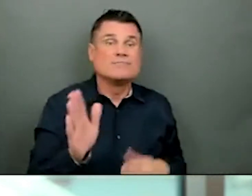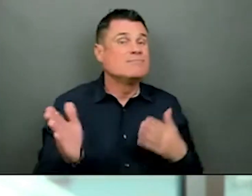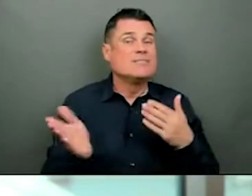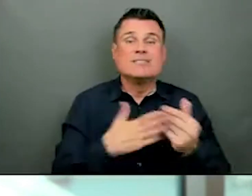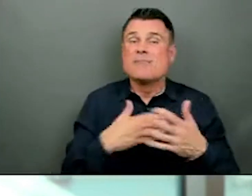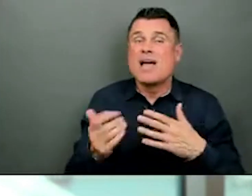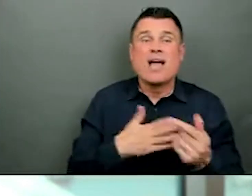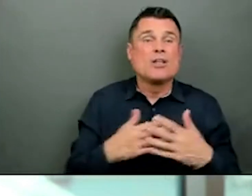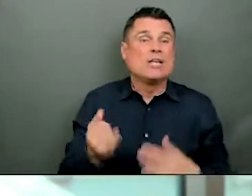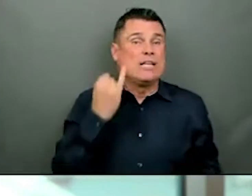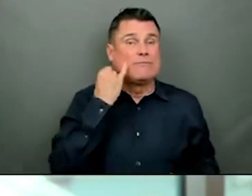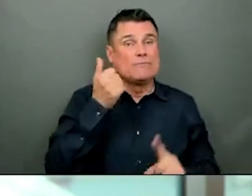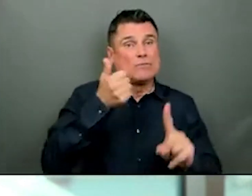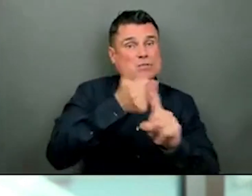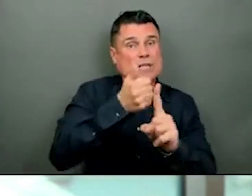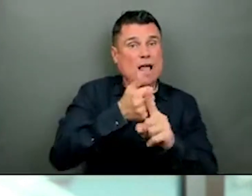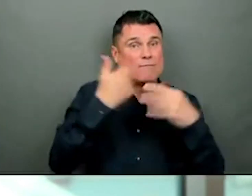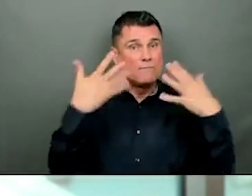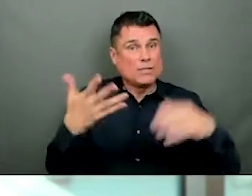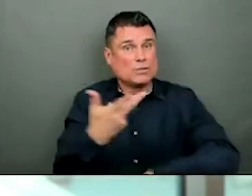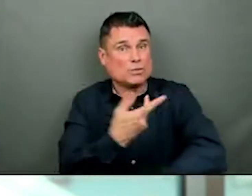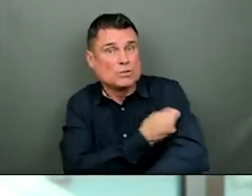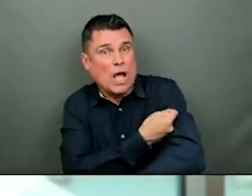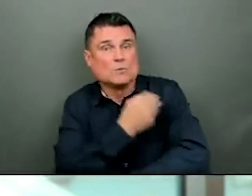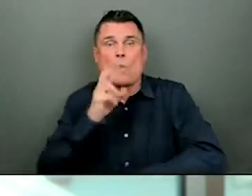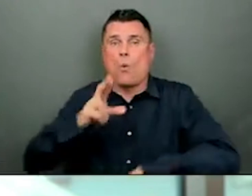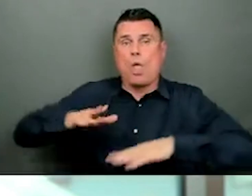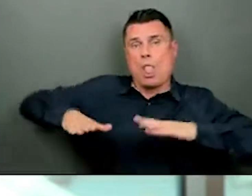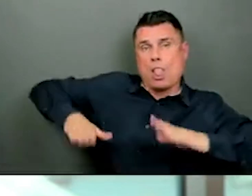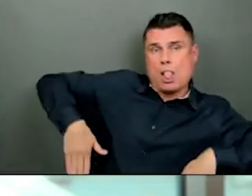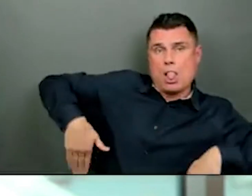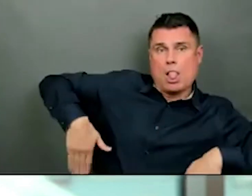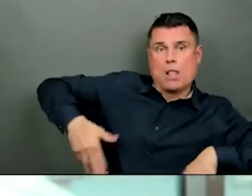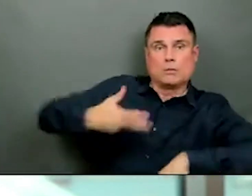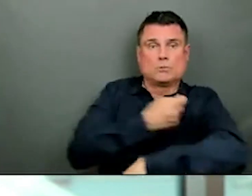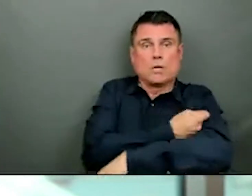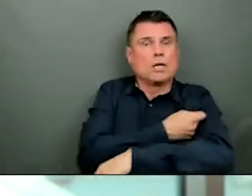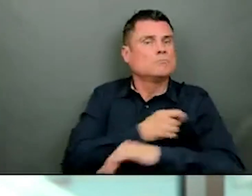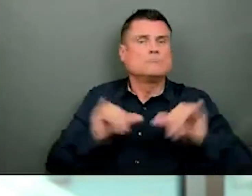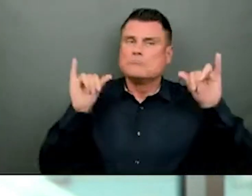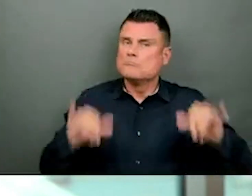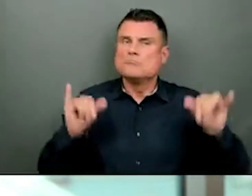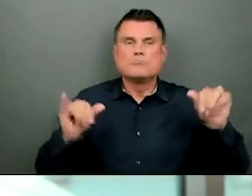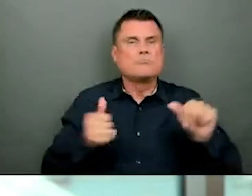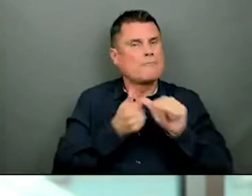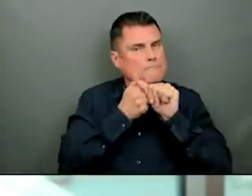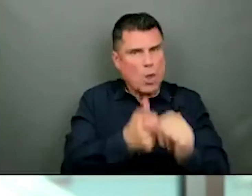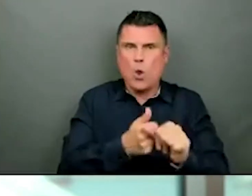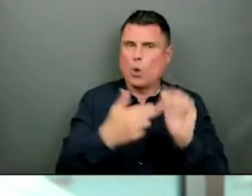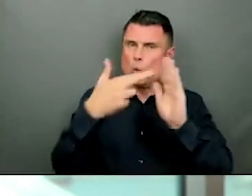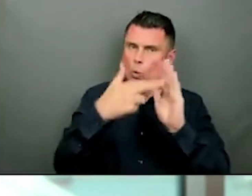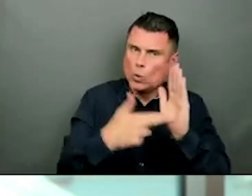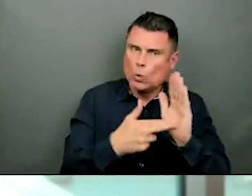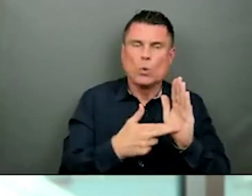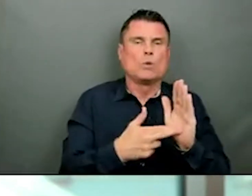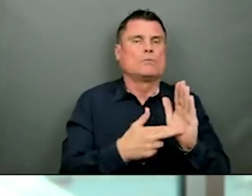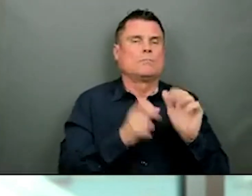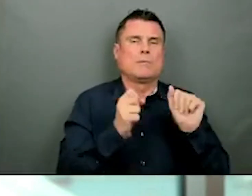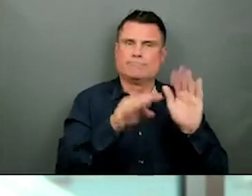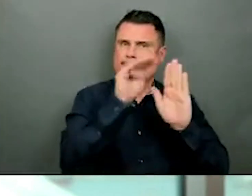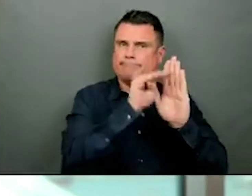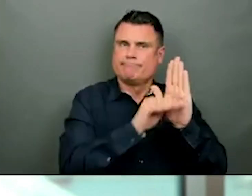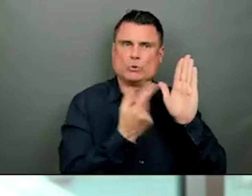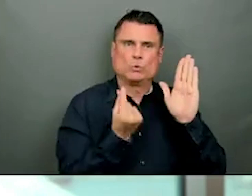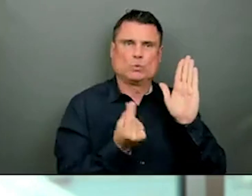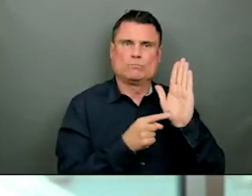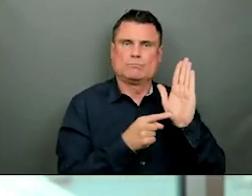one example as to why. In Prince Rupert, we've immunized about 9,000, a little over 9,000, I think it's